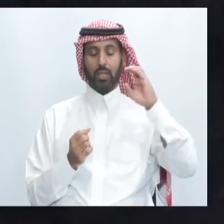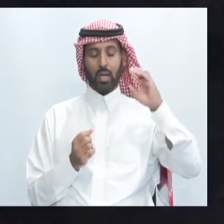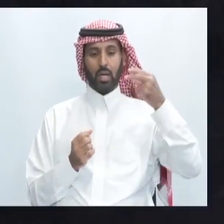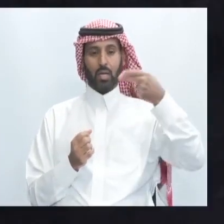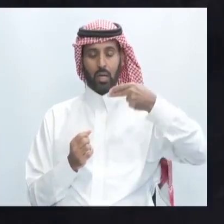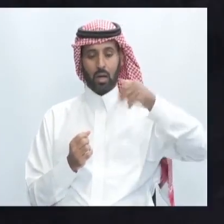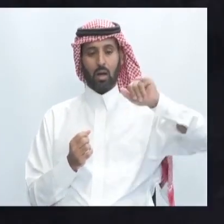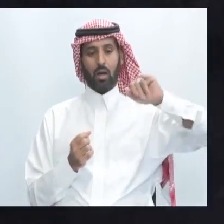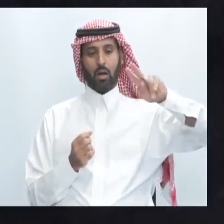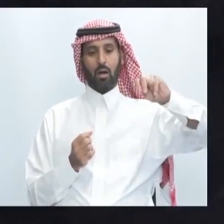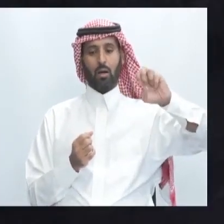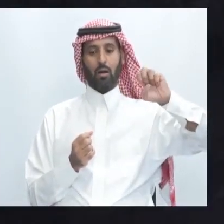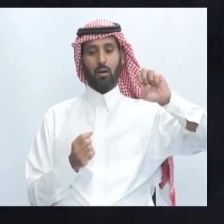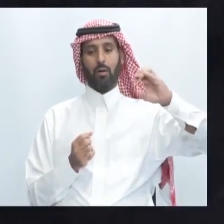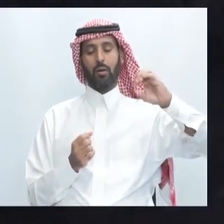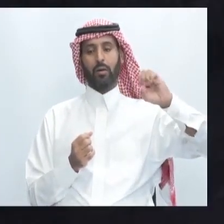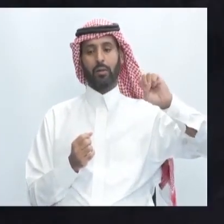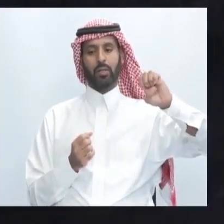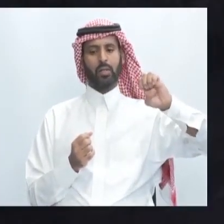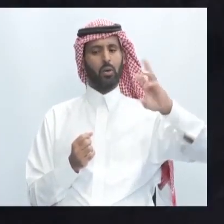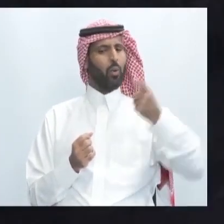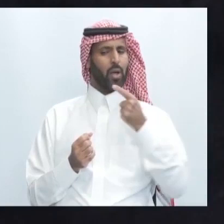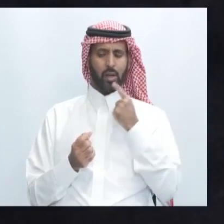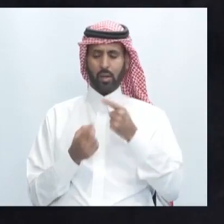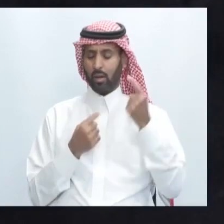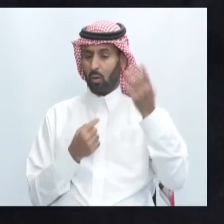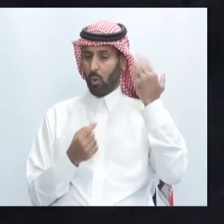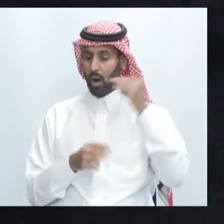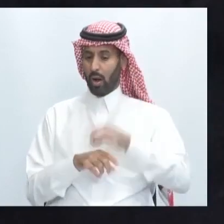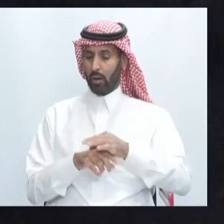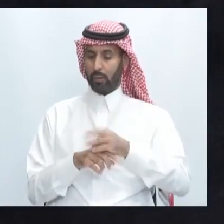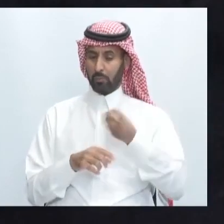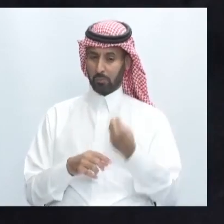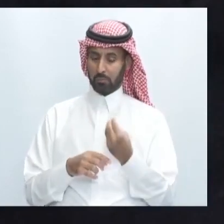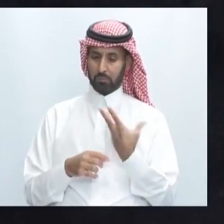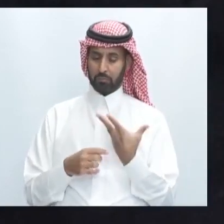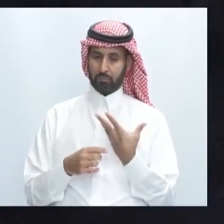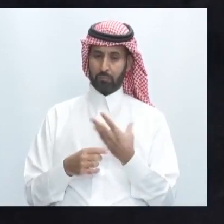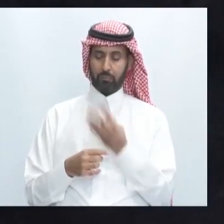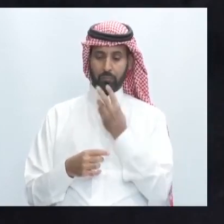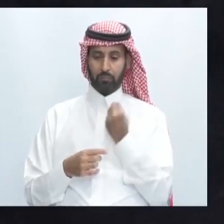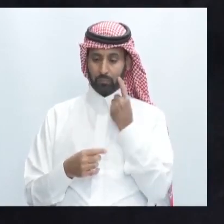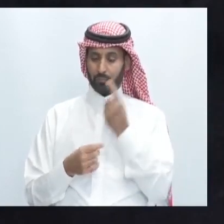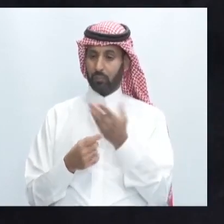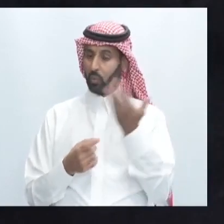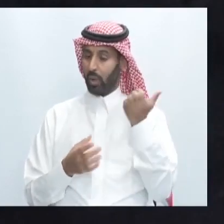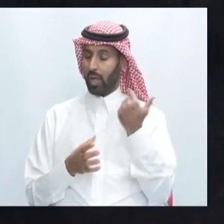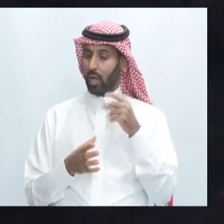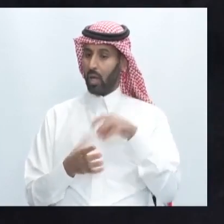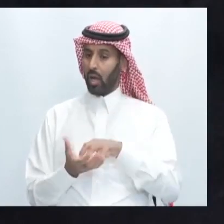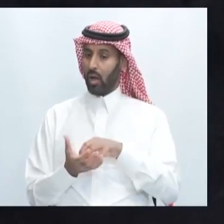color red, what does it represent for the Chinese culture, for the Chinese people? When do the Chinese wear